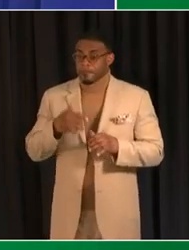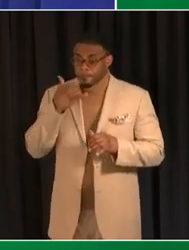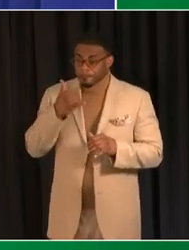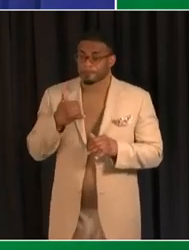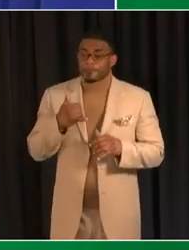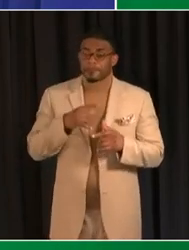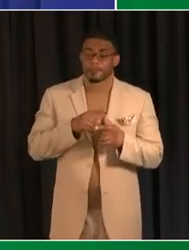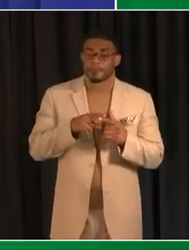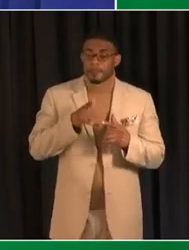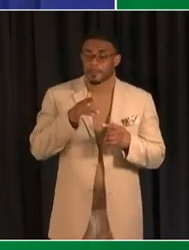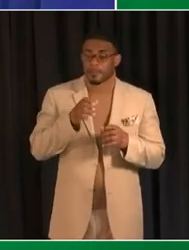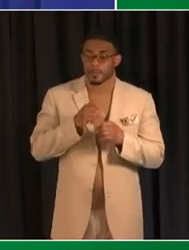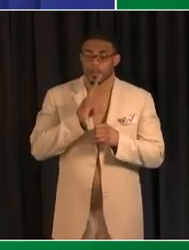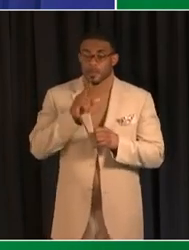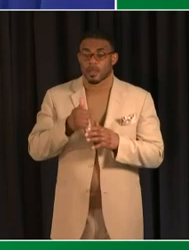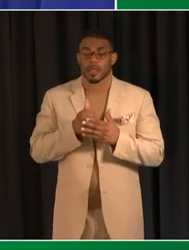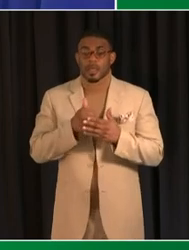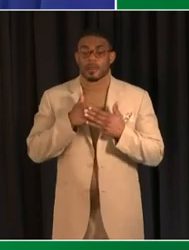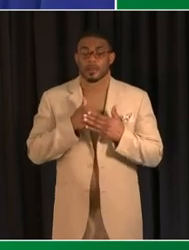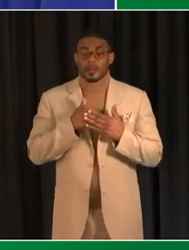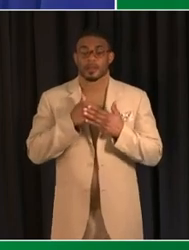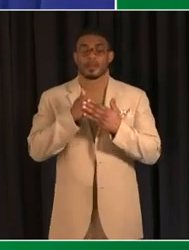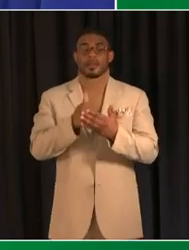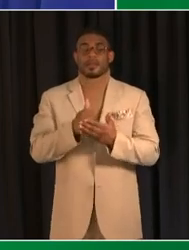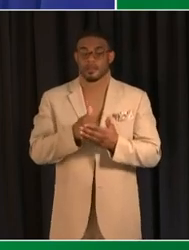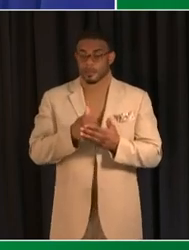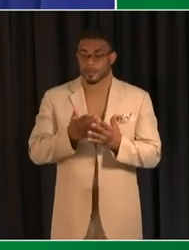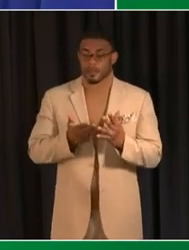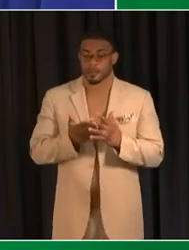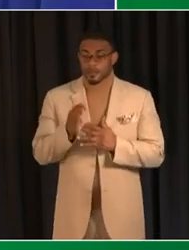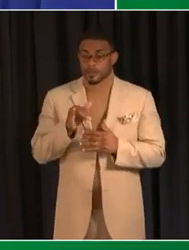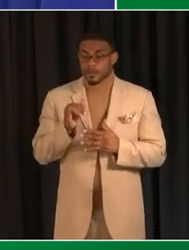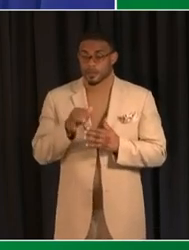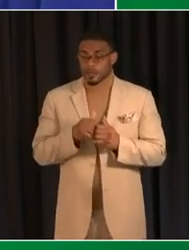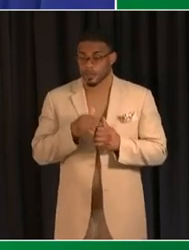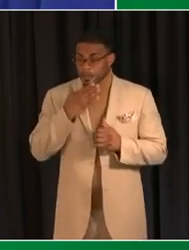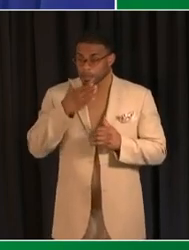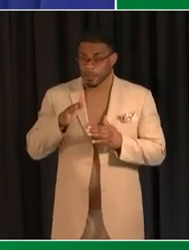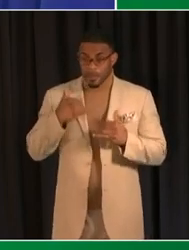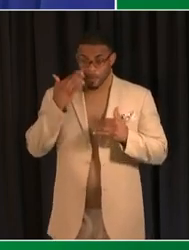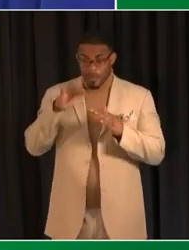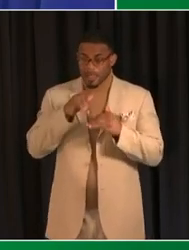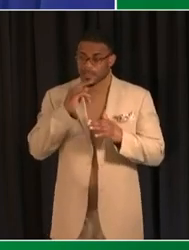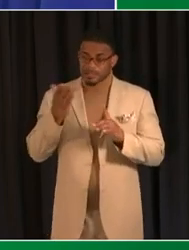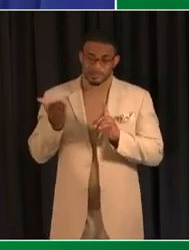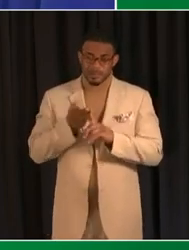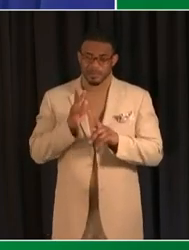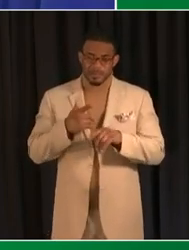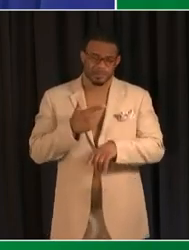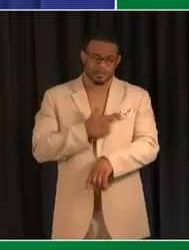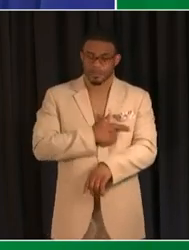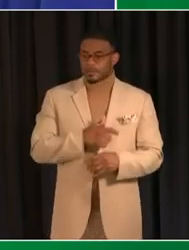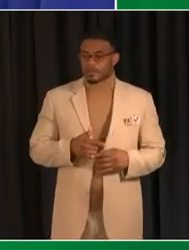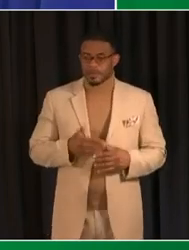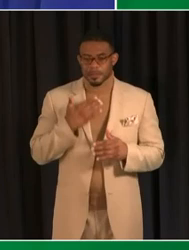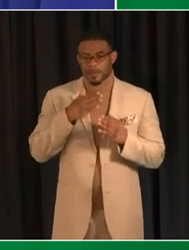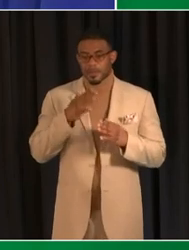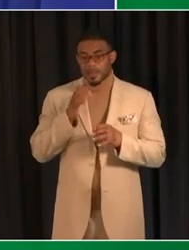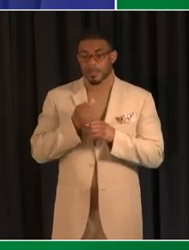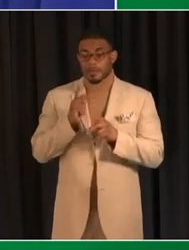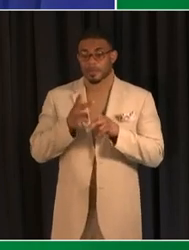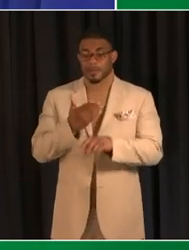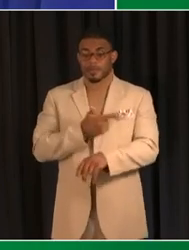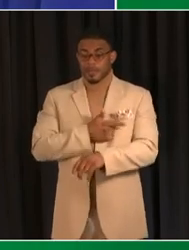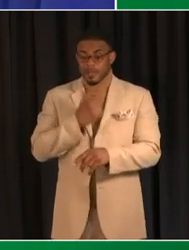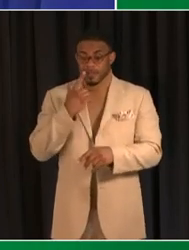you'll get a call. So make sure that you're helping us get through this. And the best way to do that is to get folks vaccinated. And the